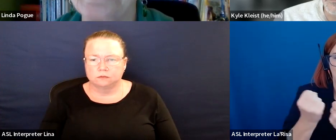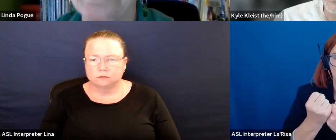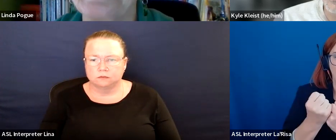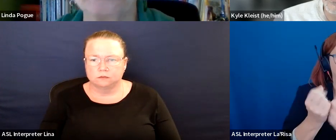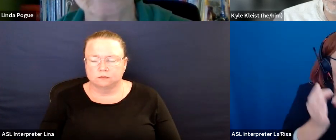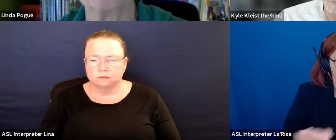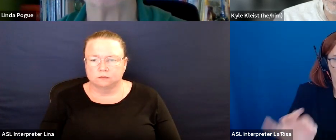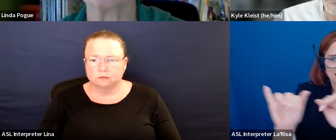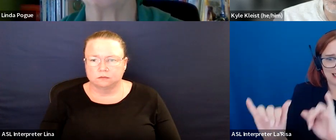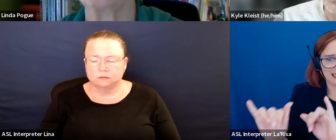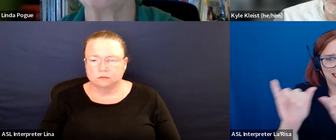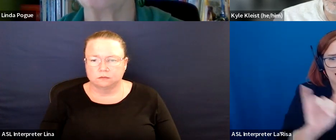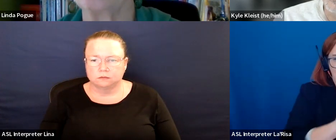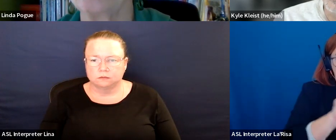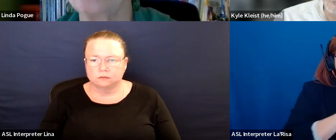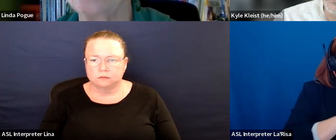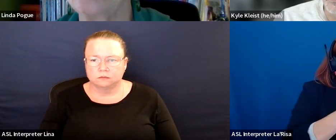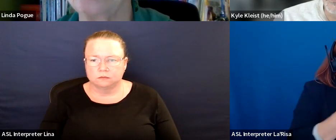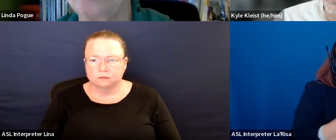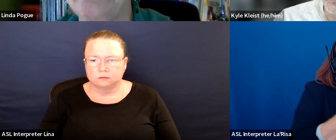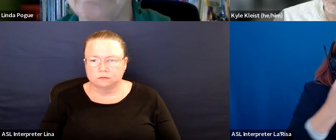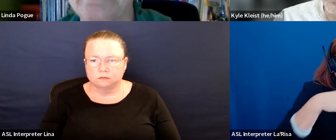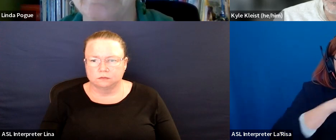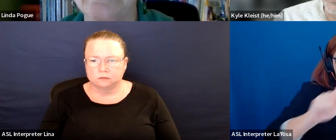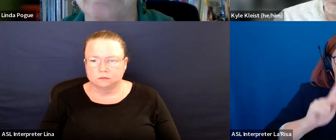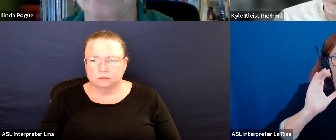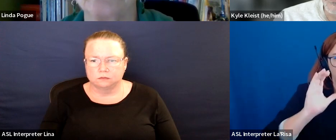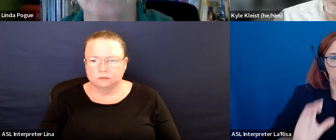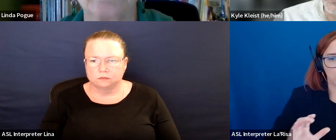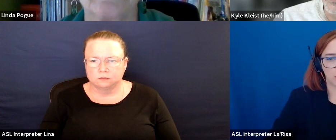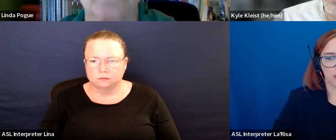supports for our consumers. Mm, Mhm.